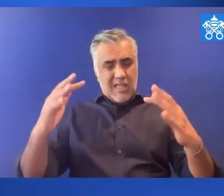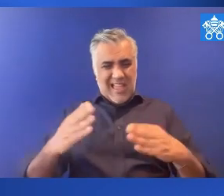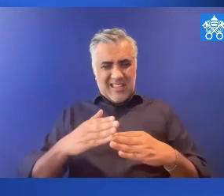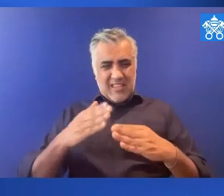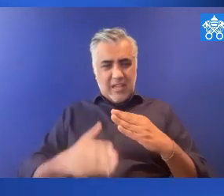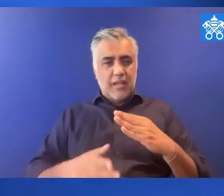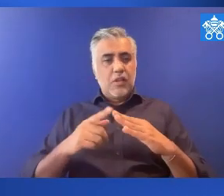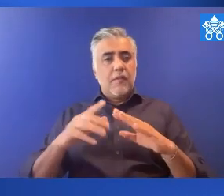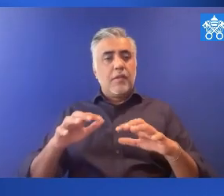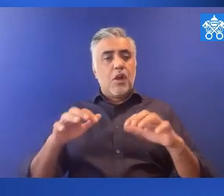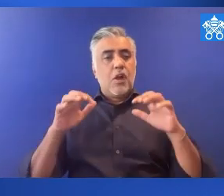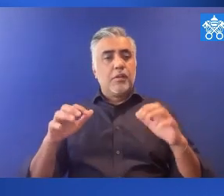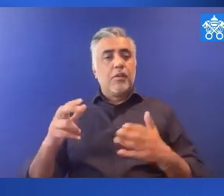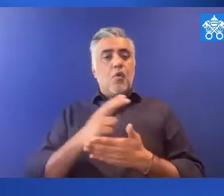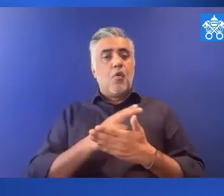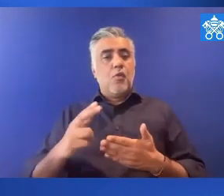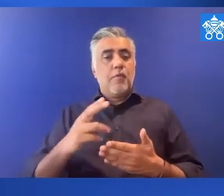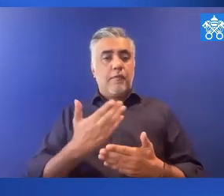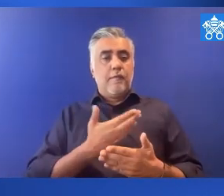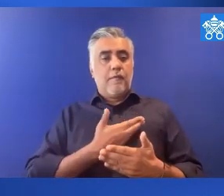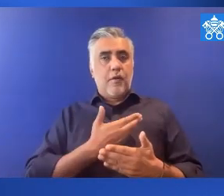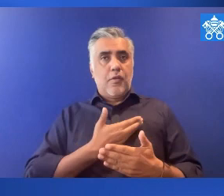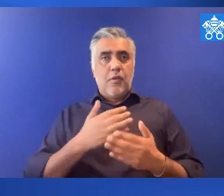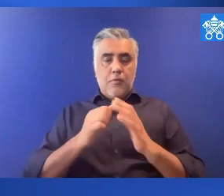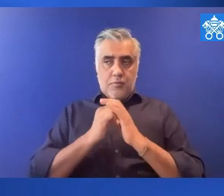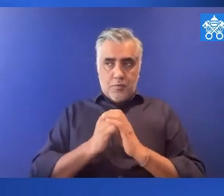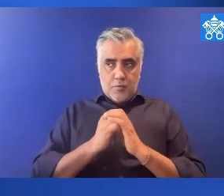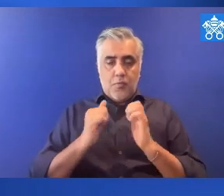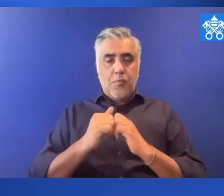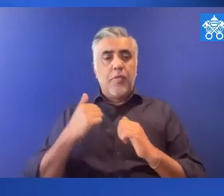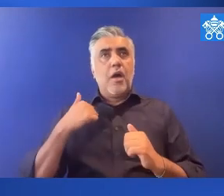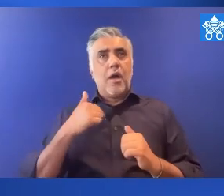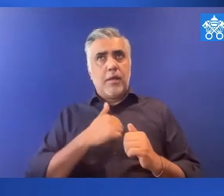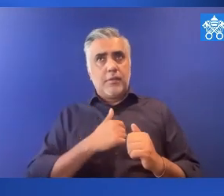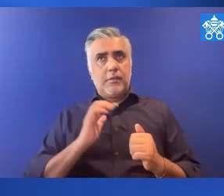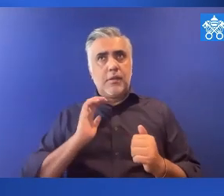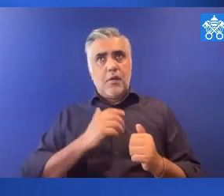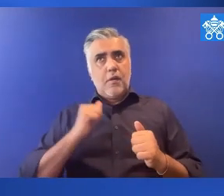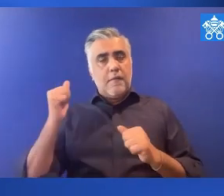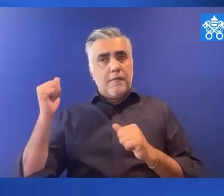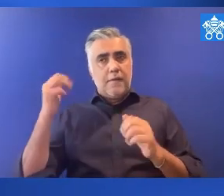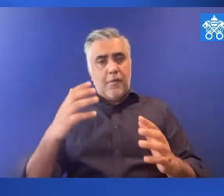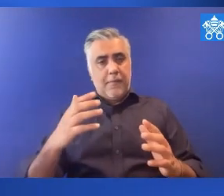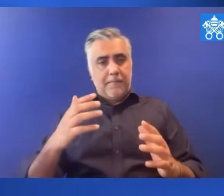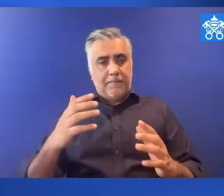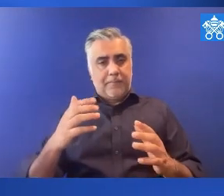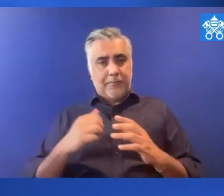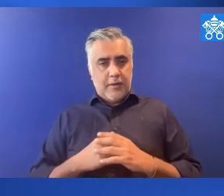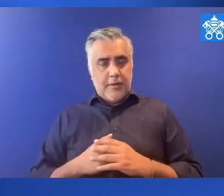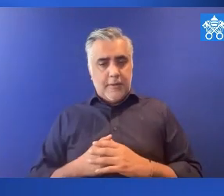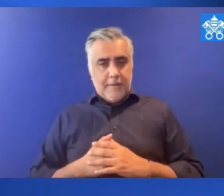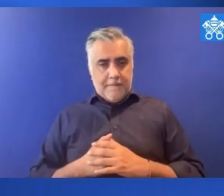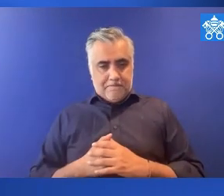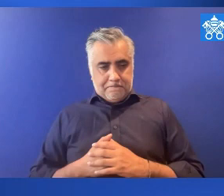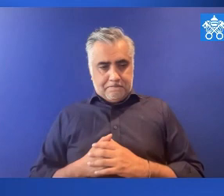language. At the end of the audience, the Holy Father recites together with us all